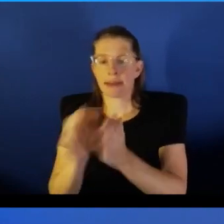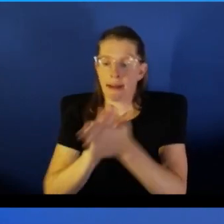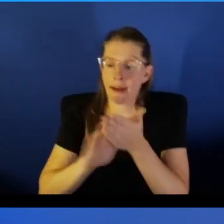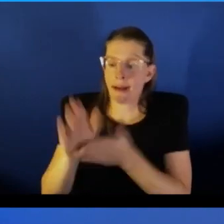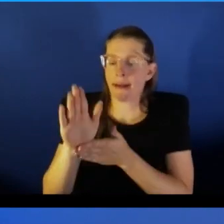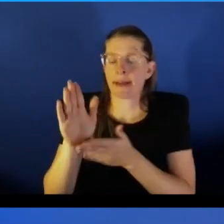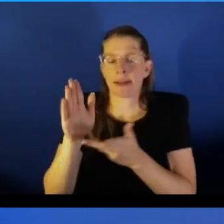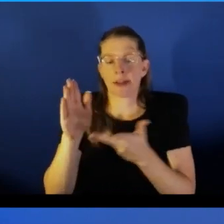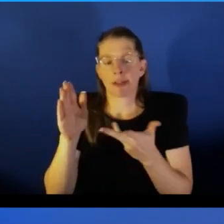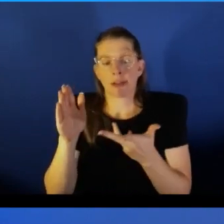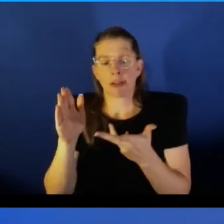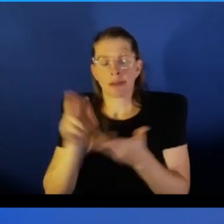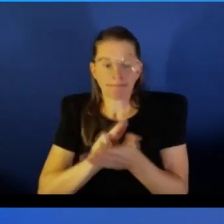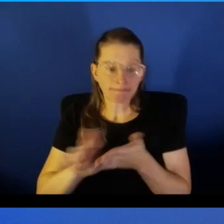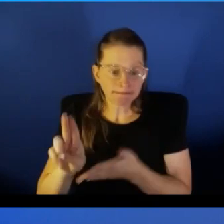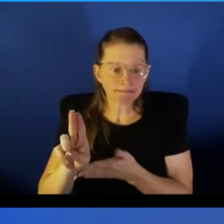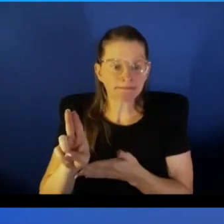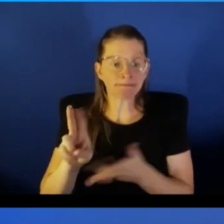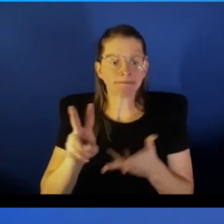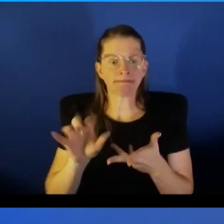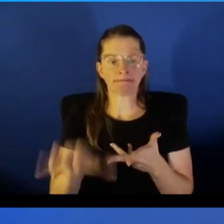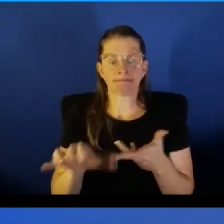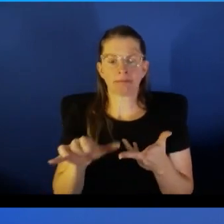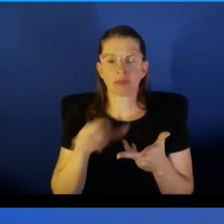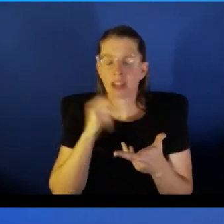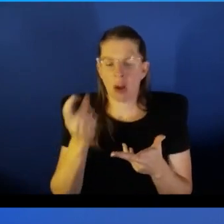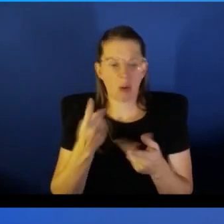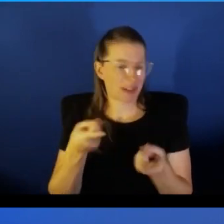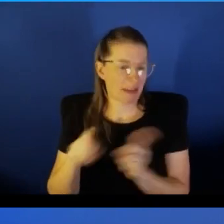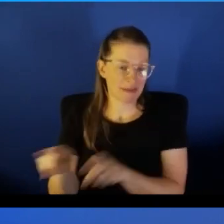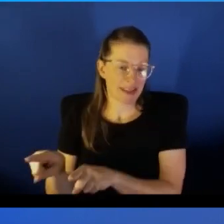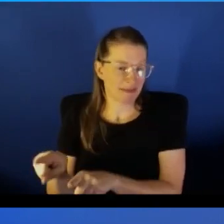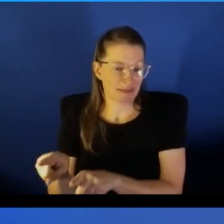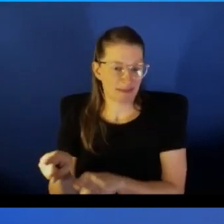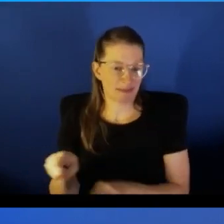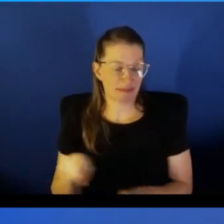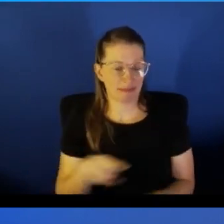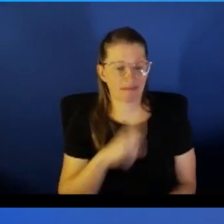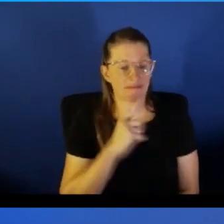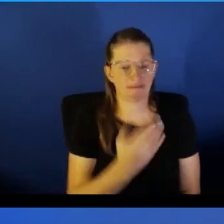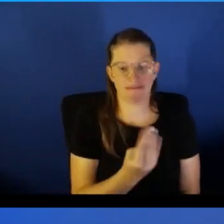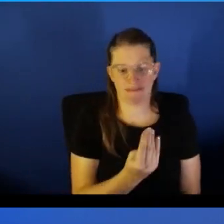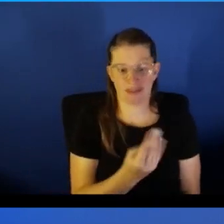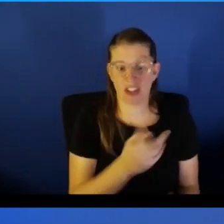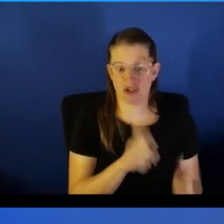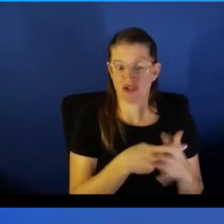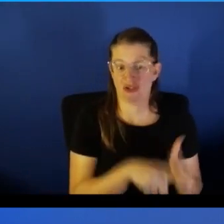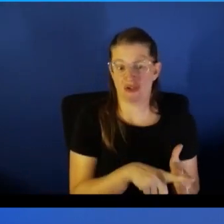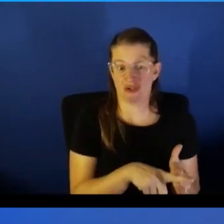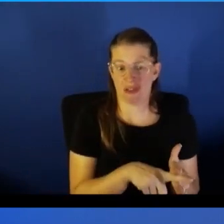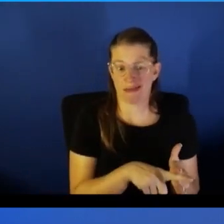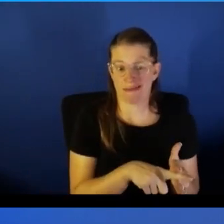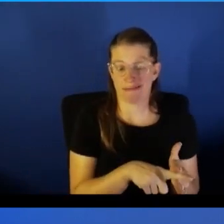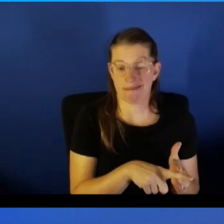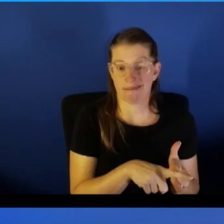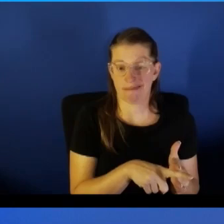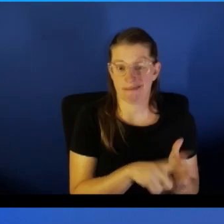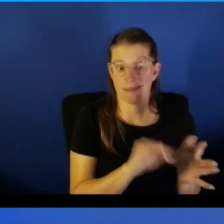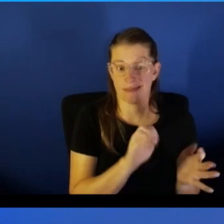post-secondary education. That doesn't always happen quite as soon as we would like in terms of the rigor behind that,